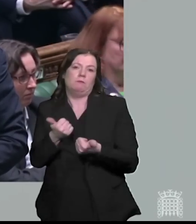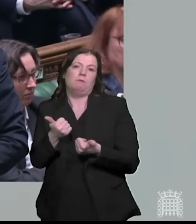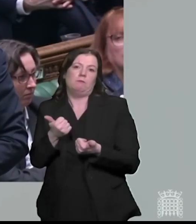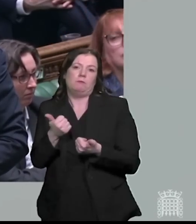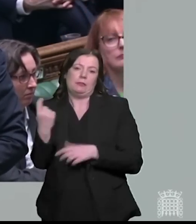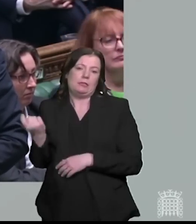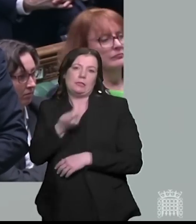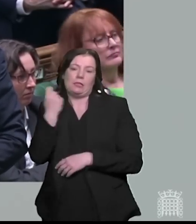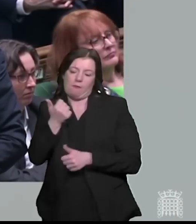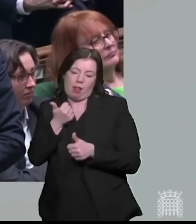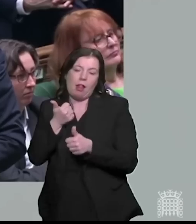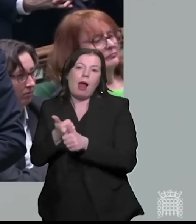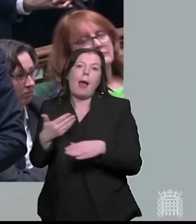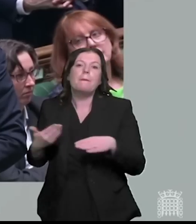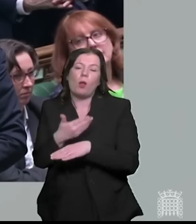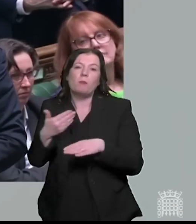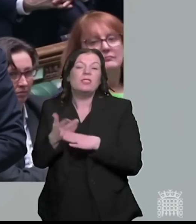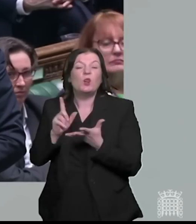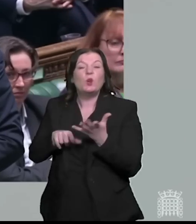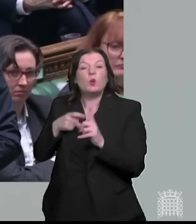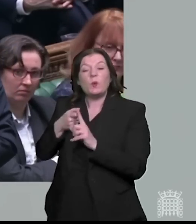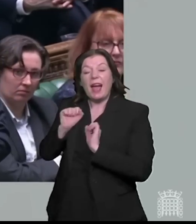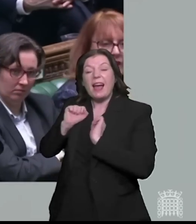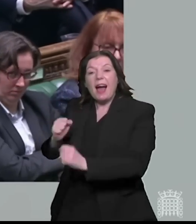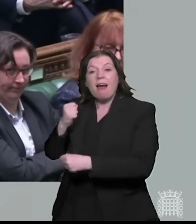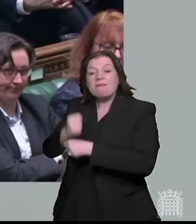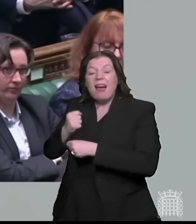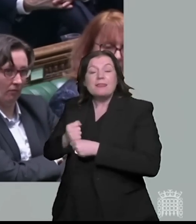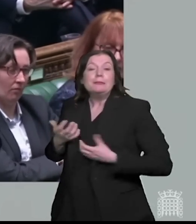deliver on employment where the UK government is failing.